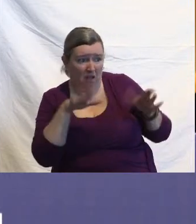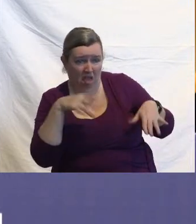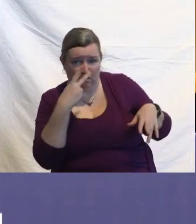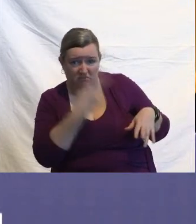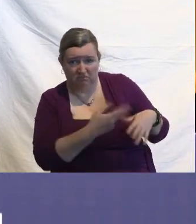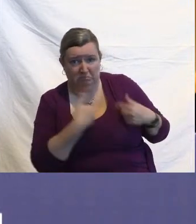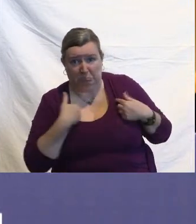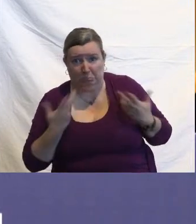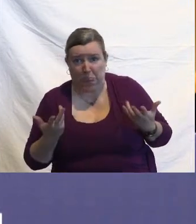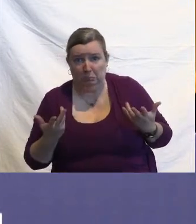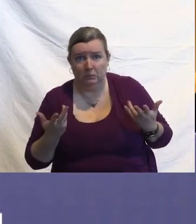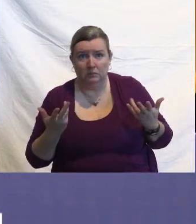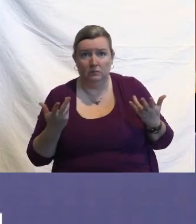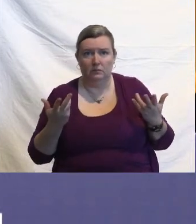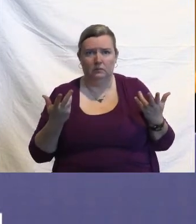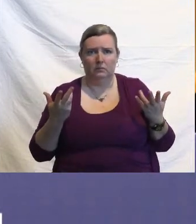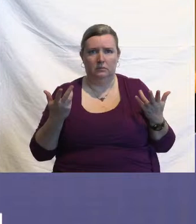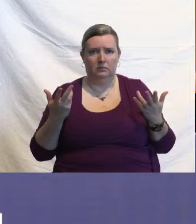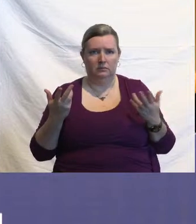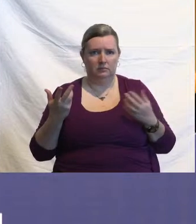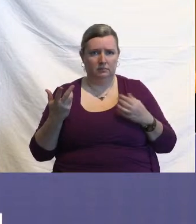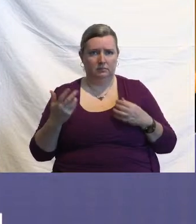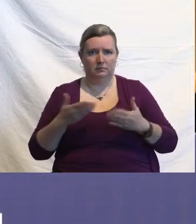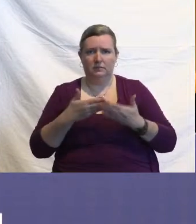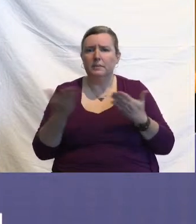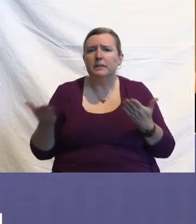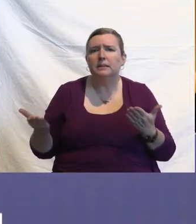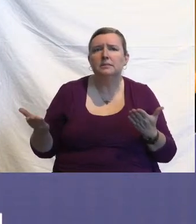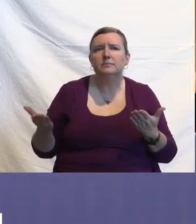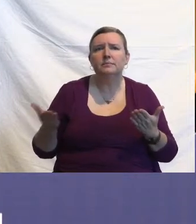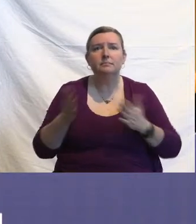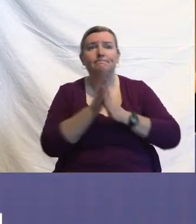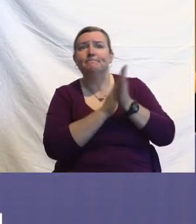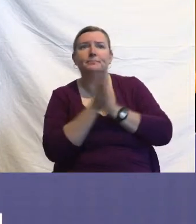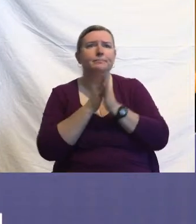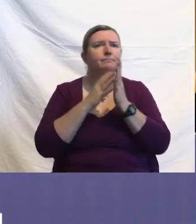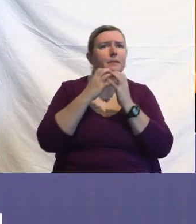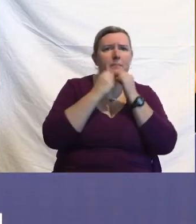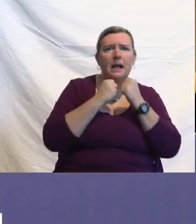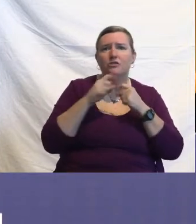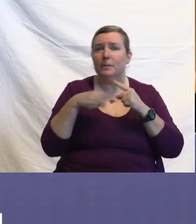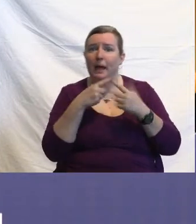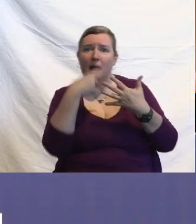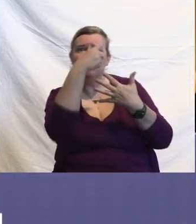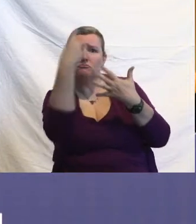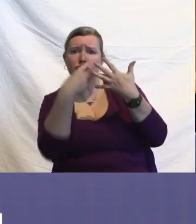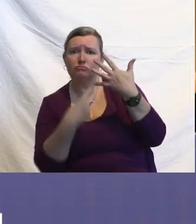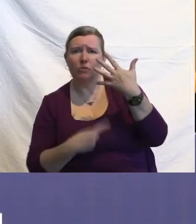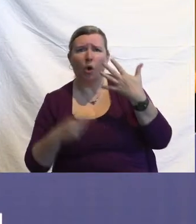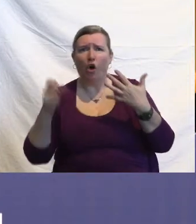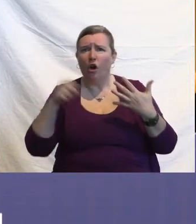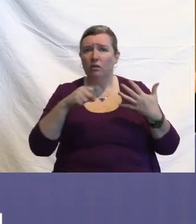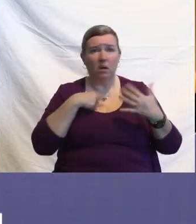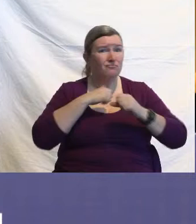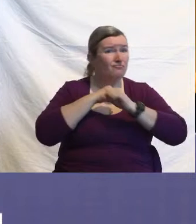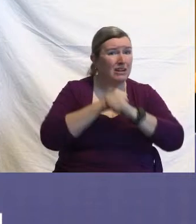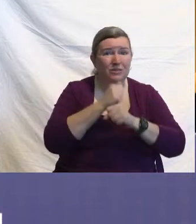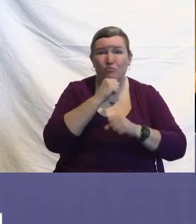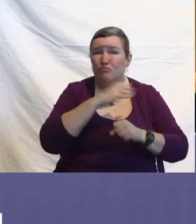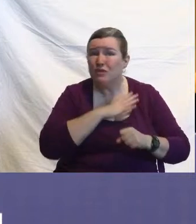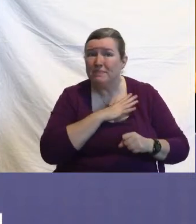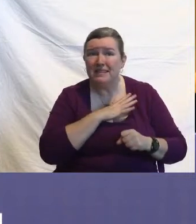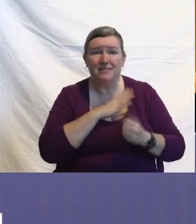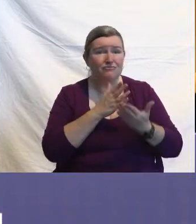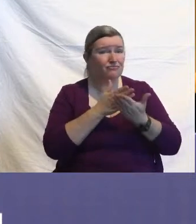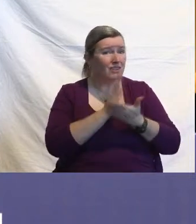be some things that we're going to be hyper passionate about. Protecting a woman's reproductive freedoms is going to be